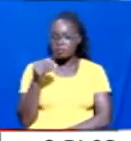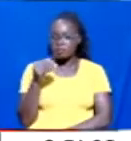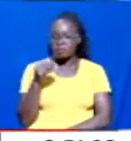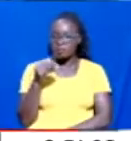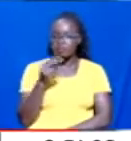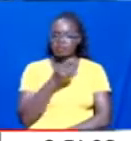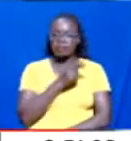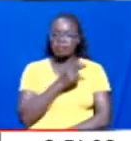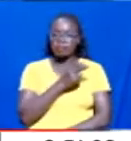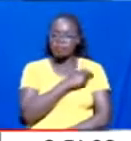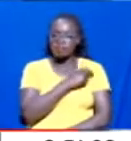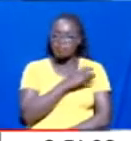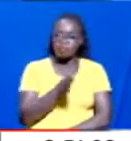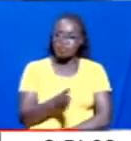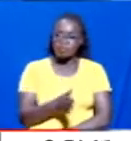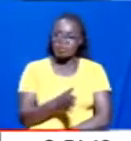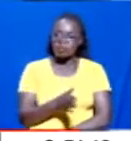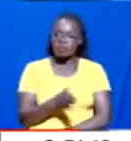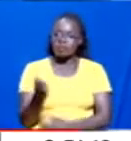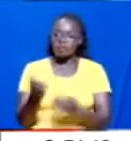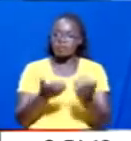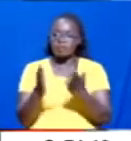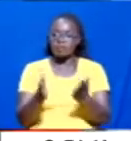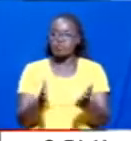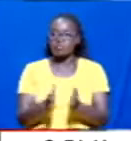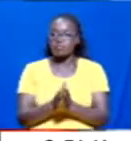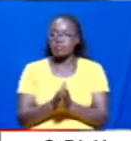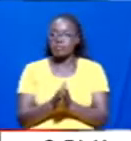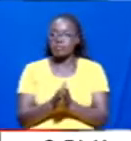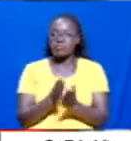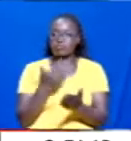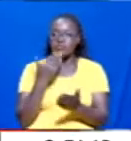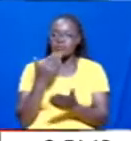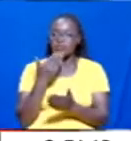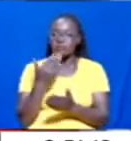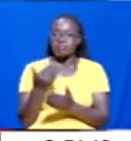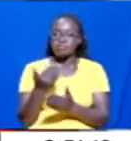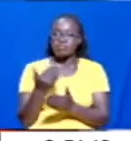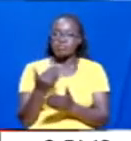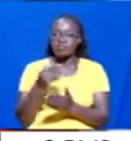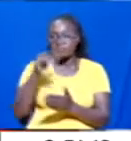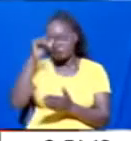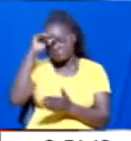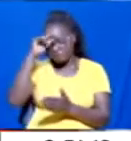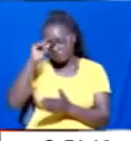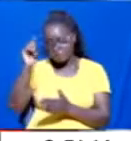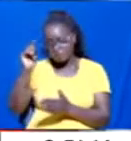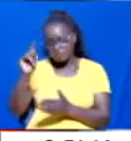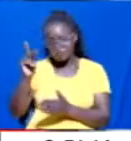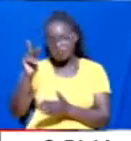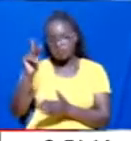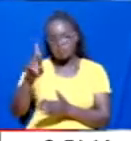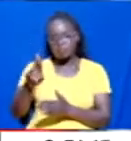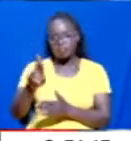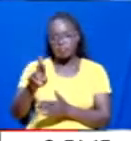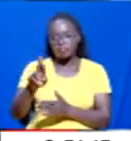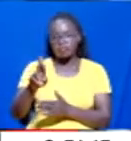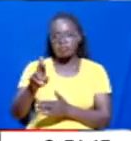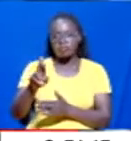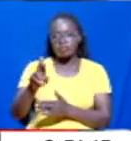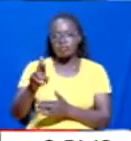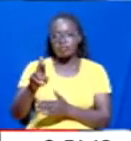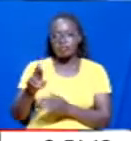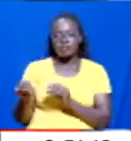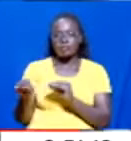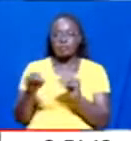consolidators, we have spoken to some of the traders, and I think we want to really thank the government and Kenya Railways for having set up this